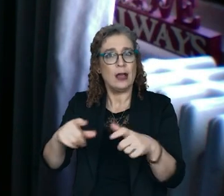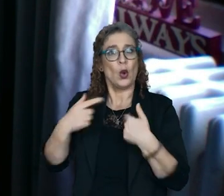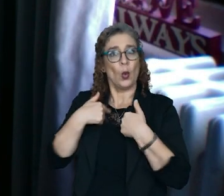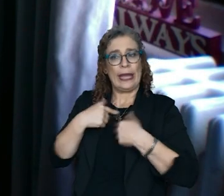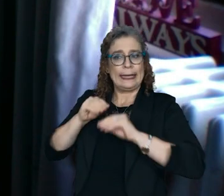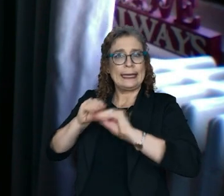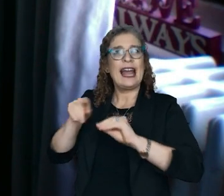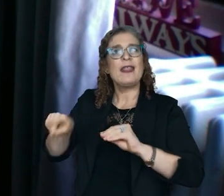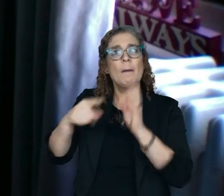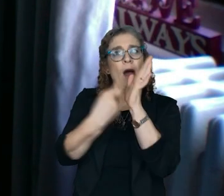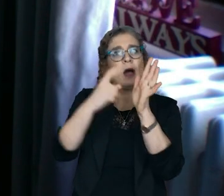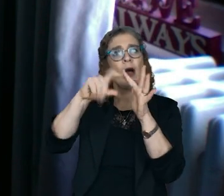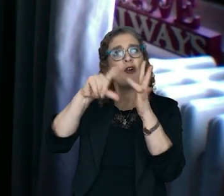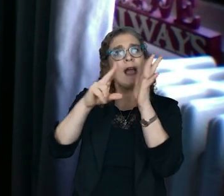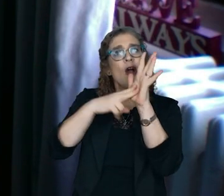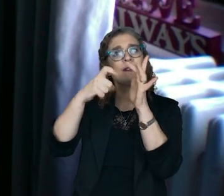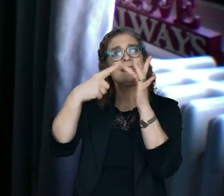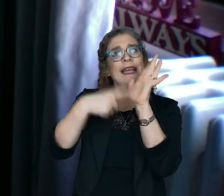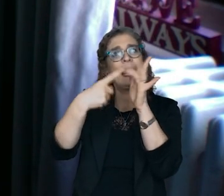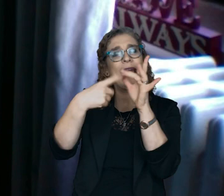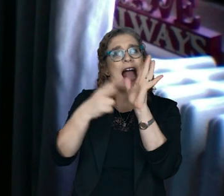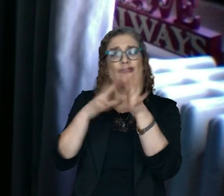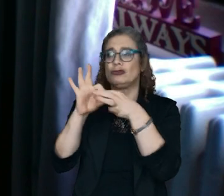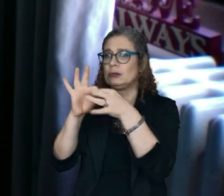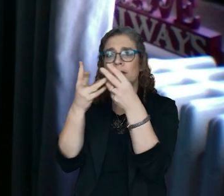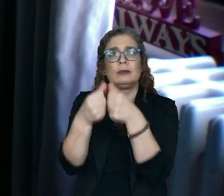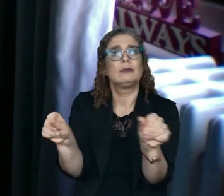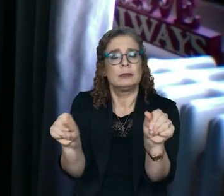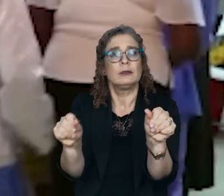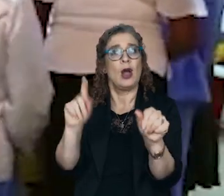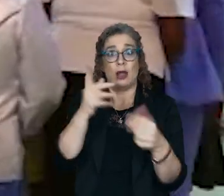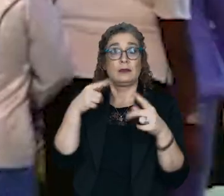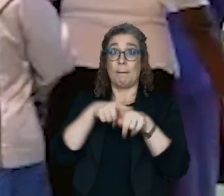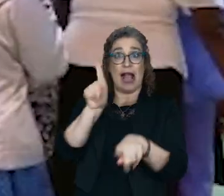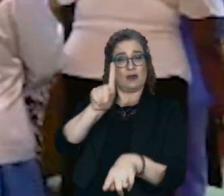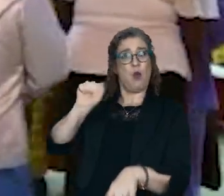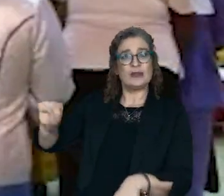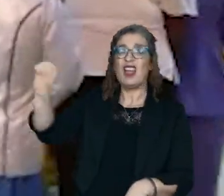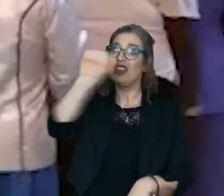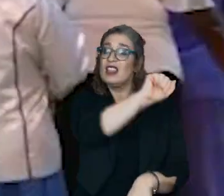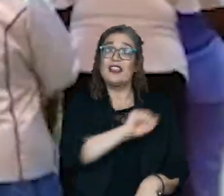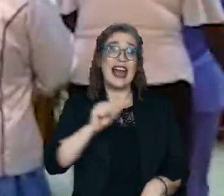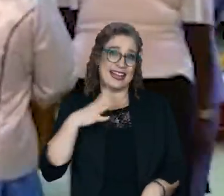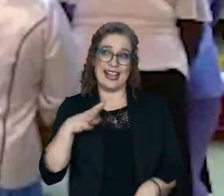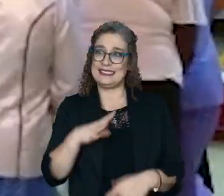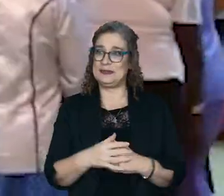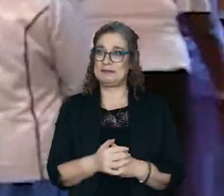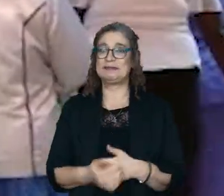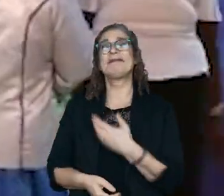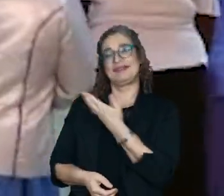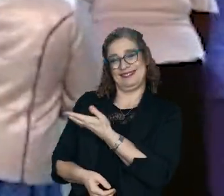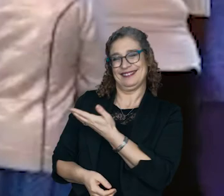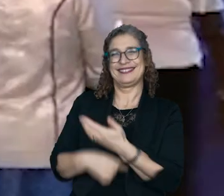identify as what they need in their own situation. These are some of the joys Women